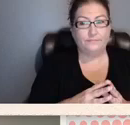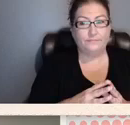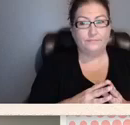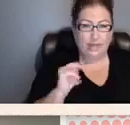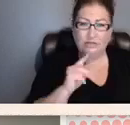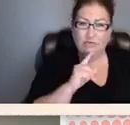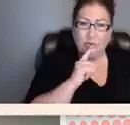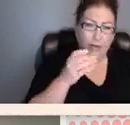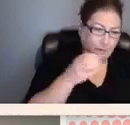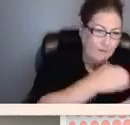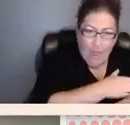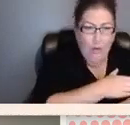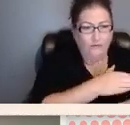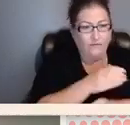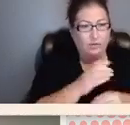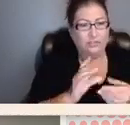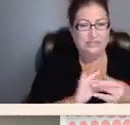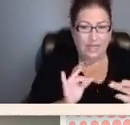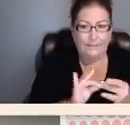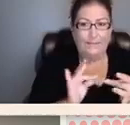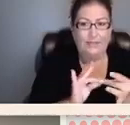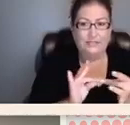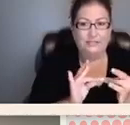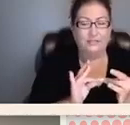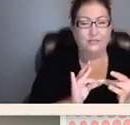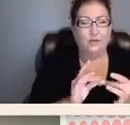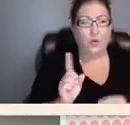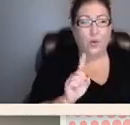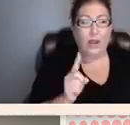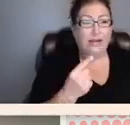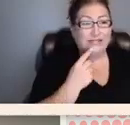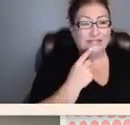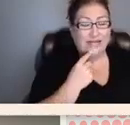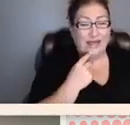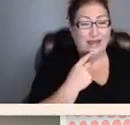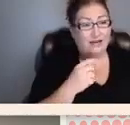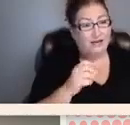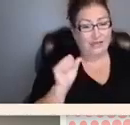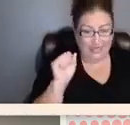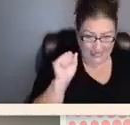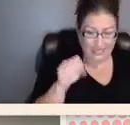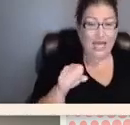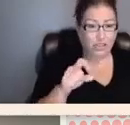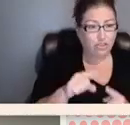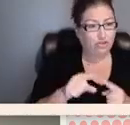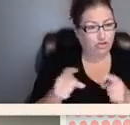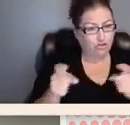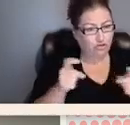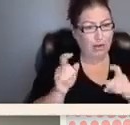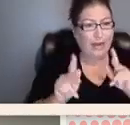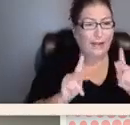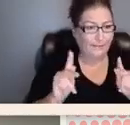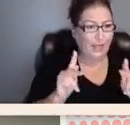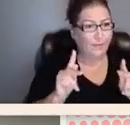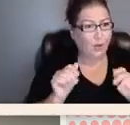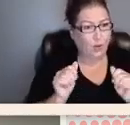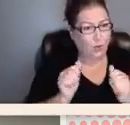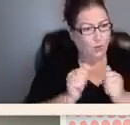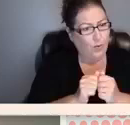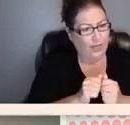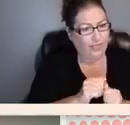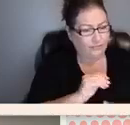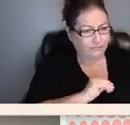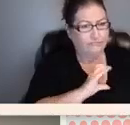statements where he is saying yes to treating people with dignity and